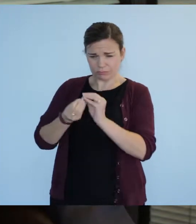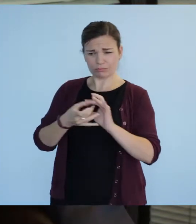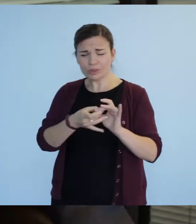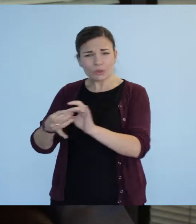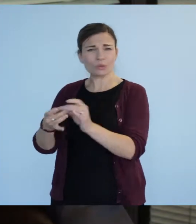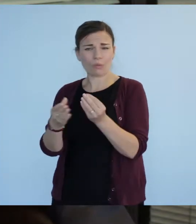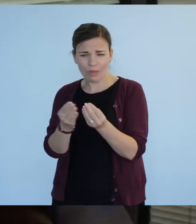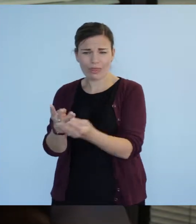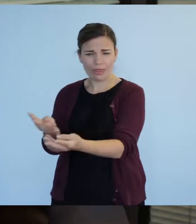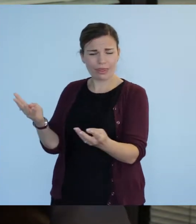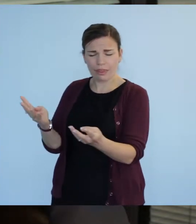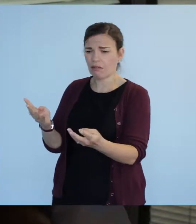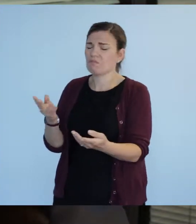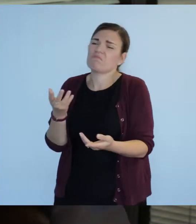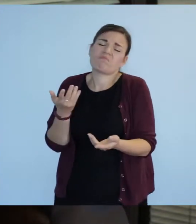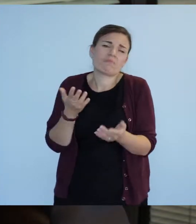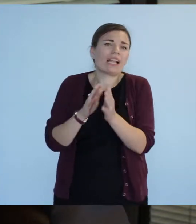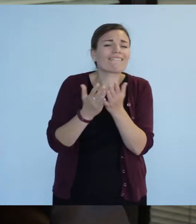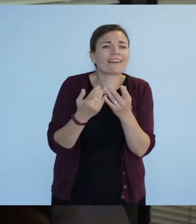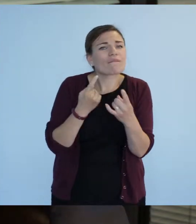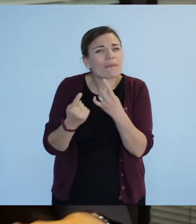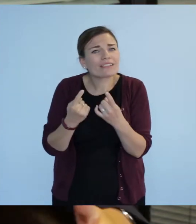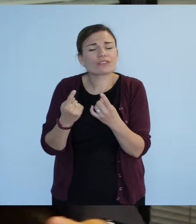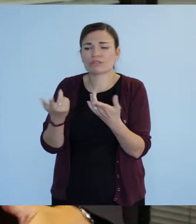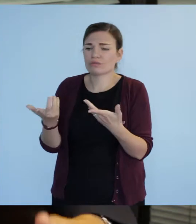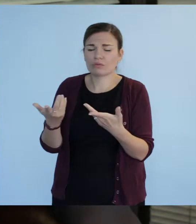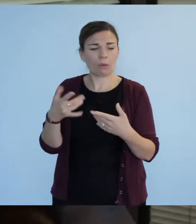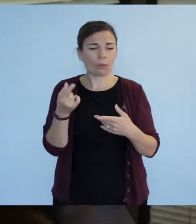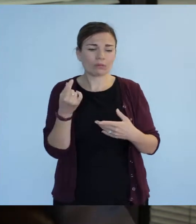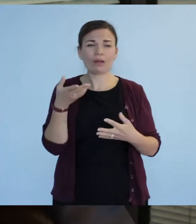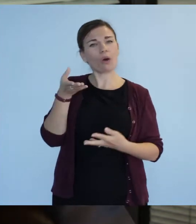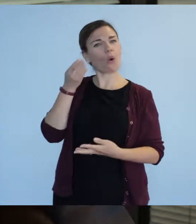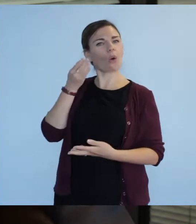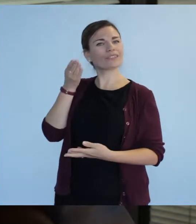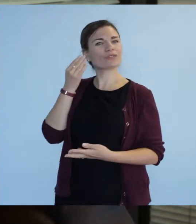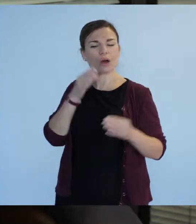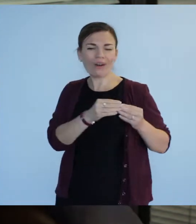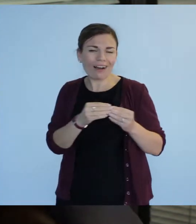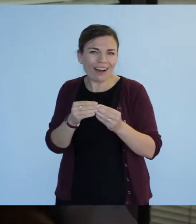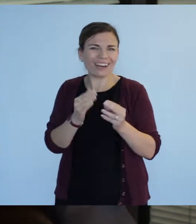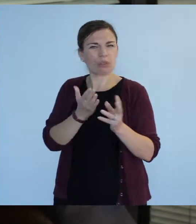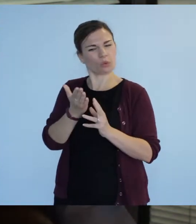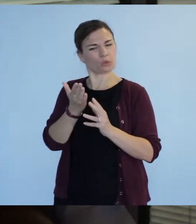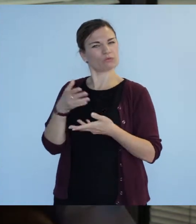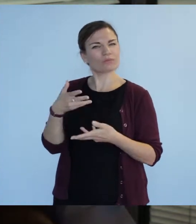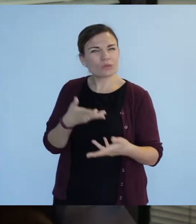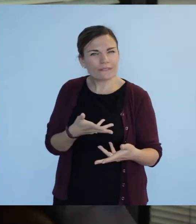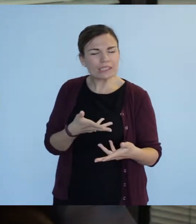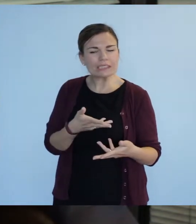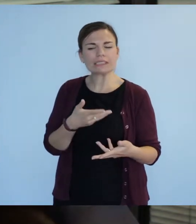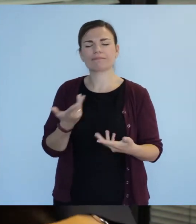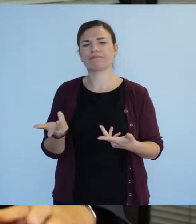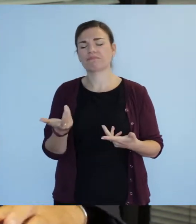co-producing, be it an information leaflet, be it an audio guide around some part of the services that we